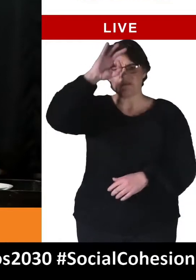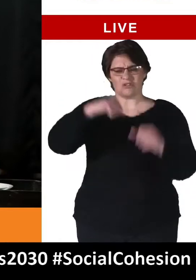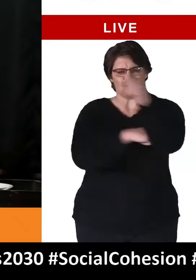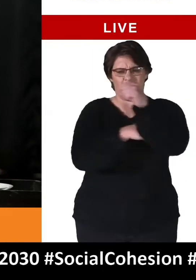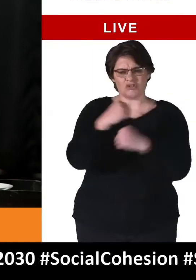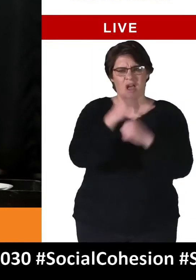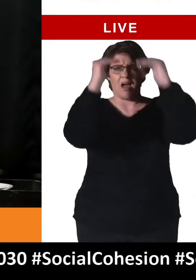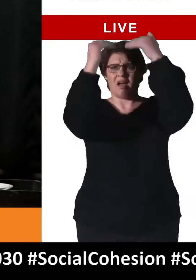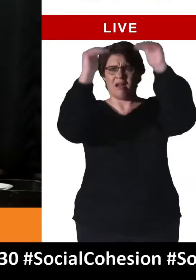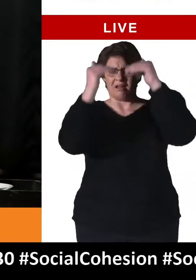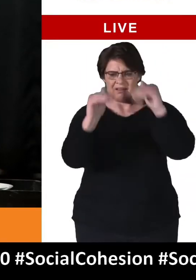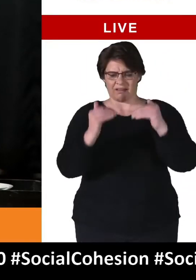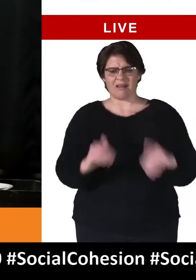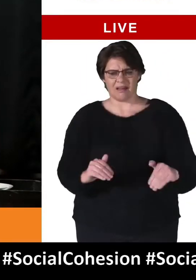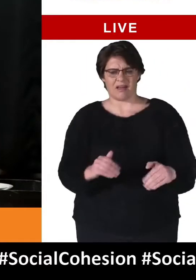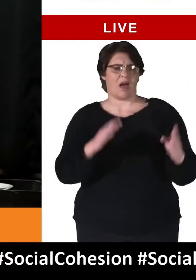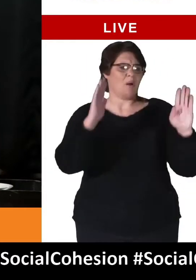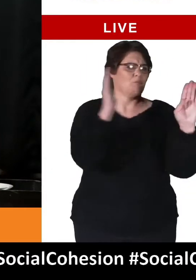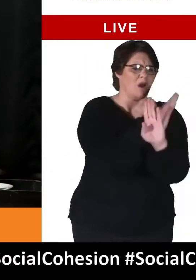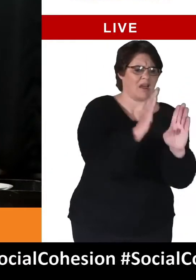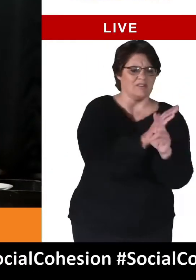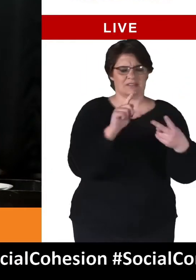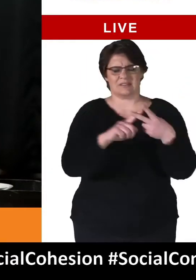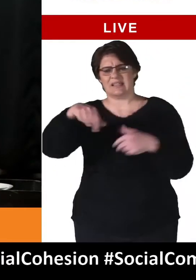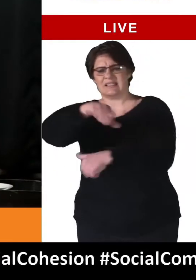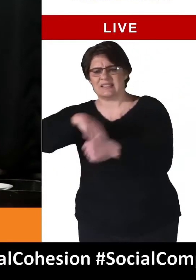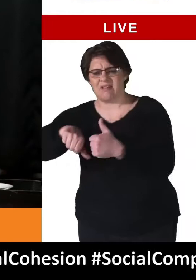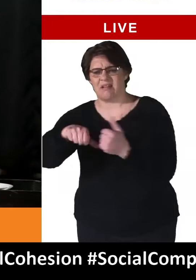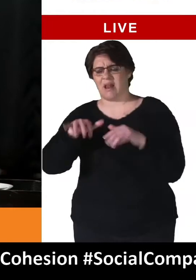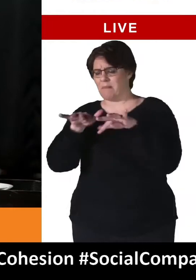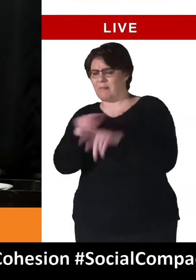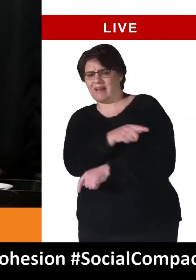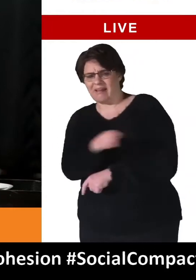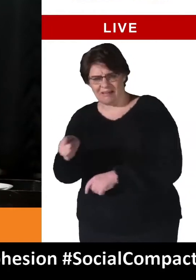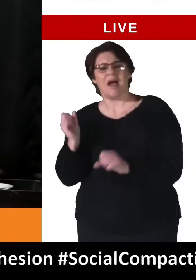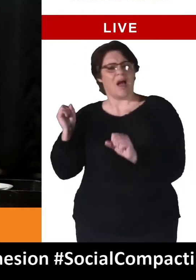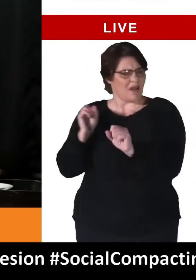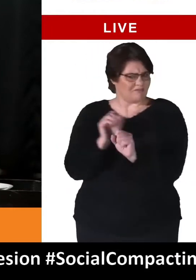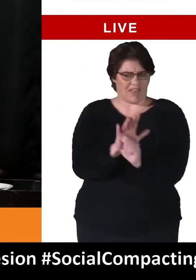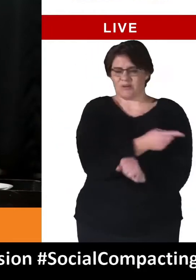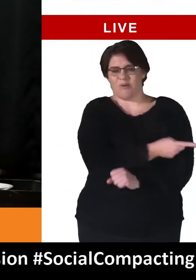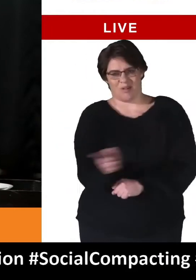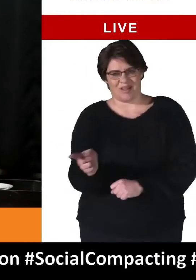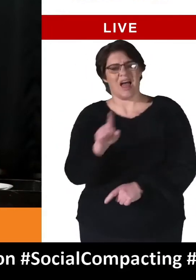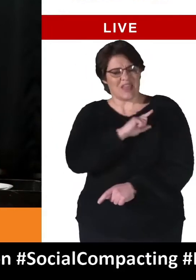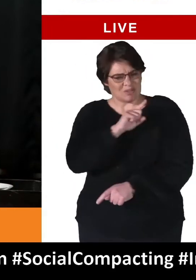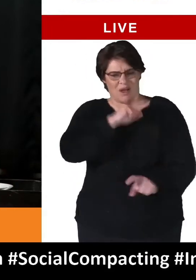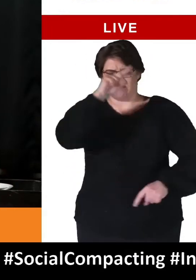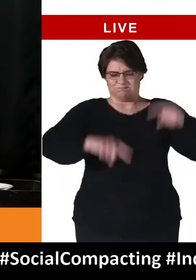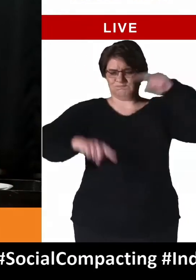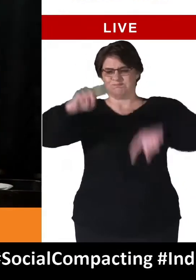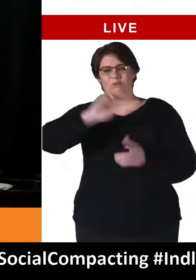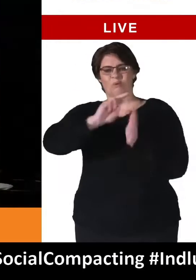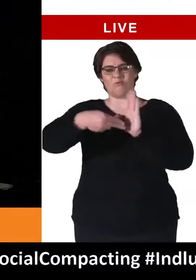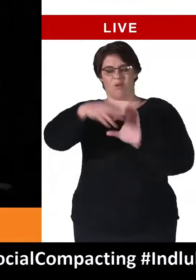of government, private sector, civil society. That is why we have a range of all different